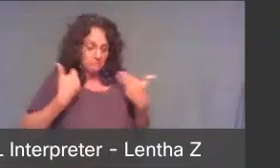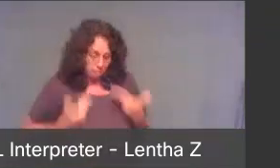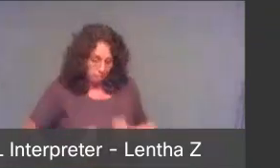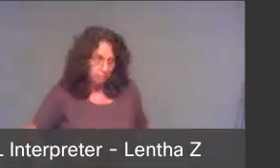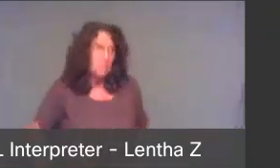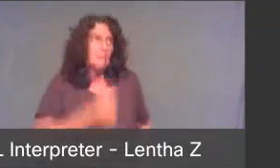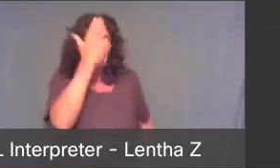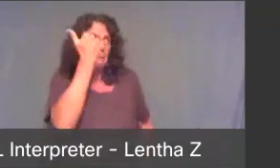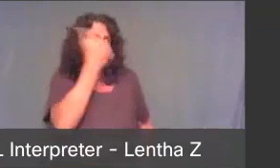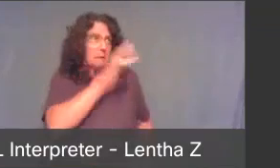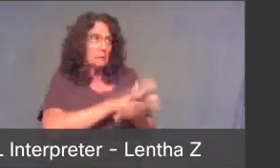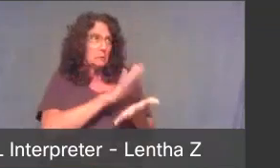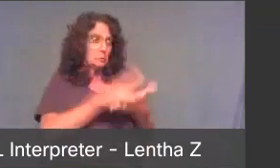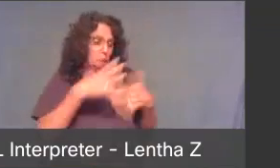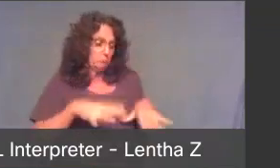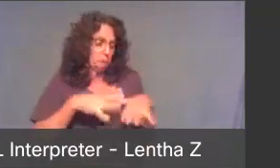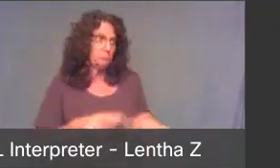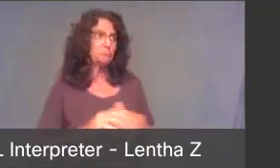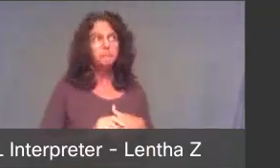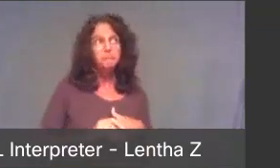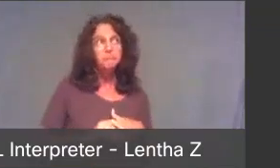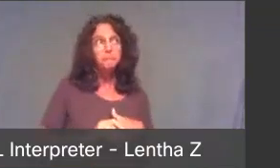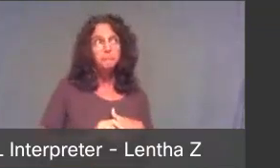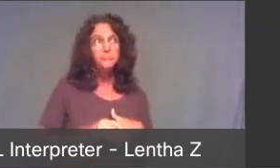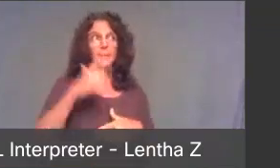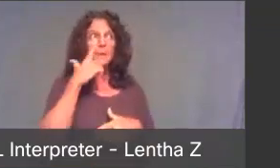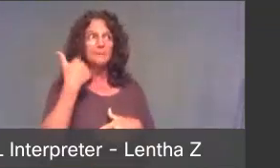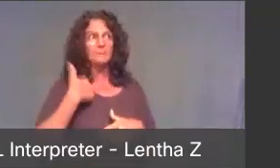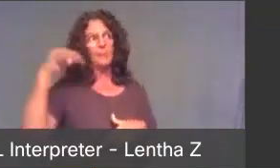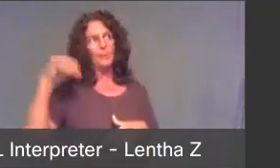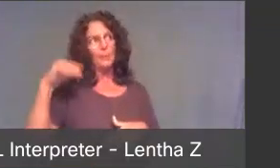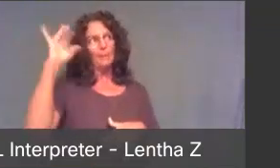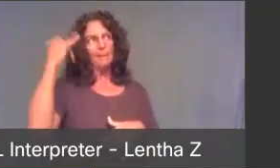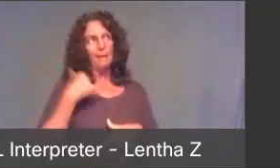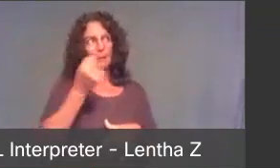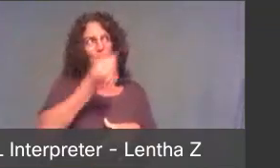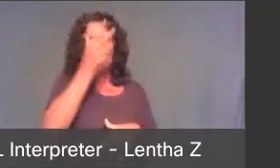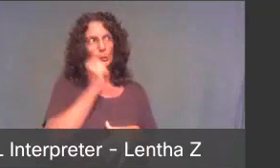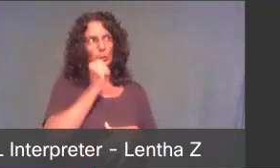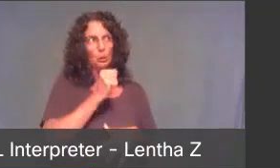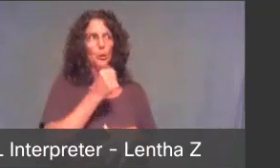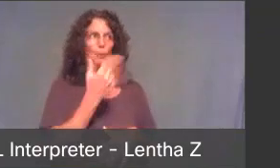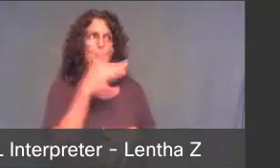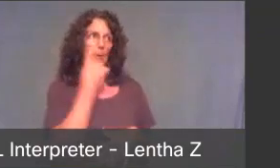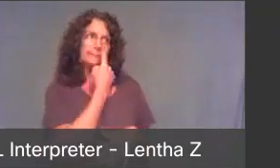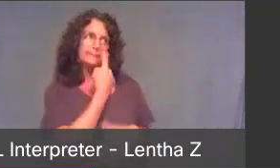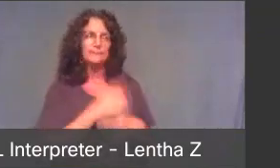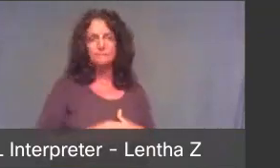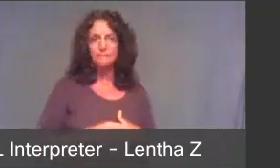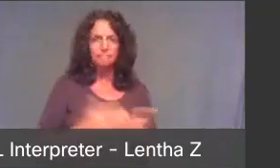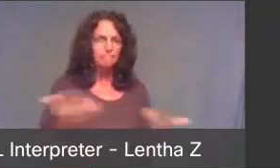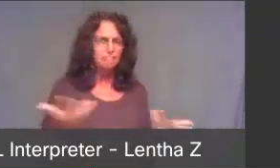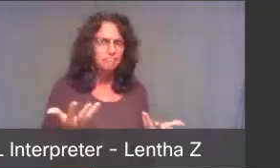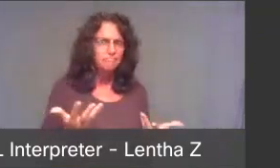schoolgirl uniform? Was it because I was a little blonde white girl with blue eyes? Was, what was